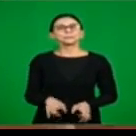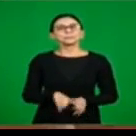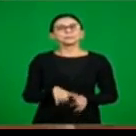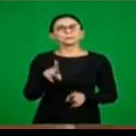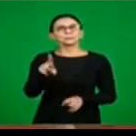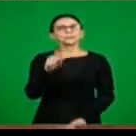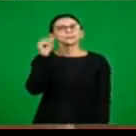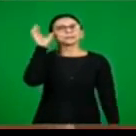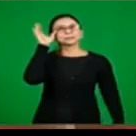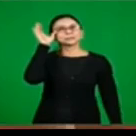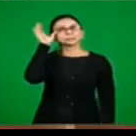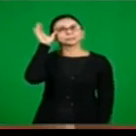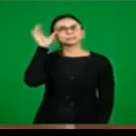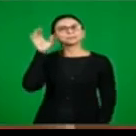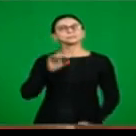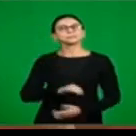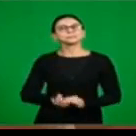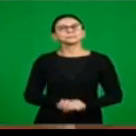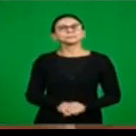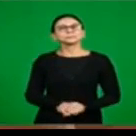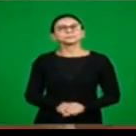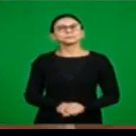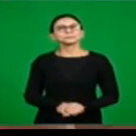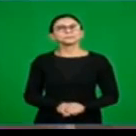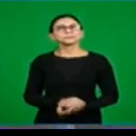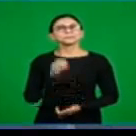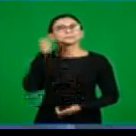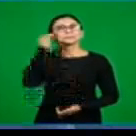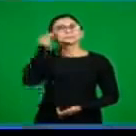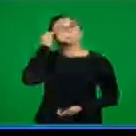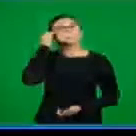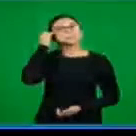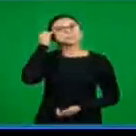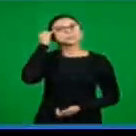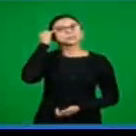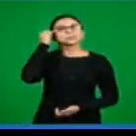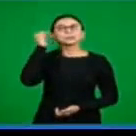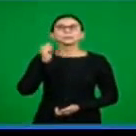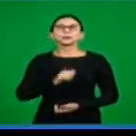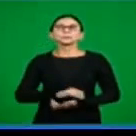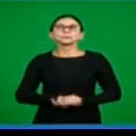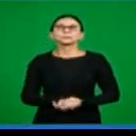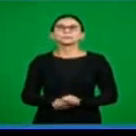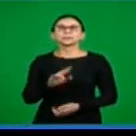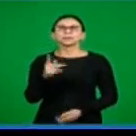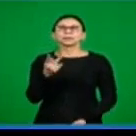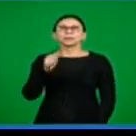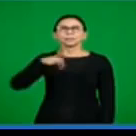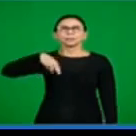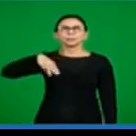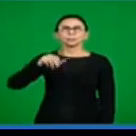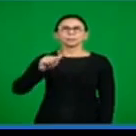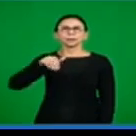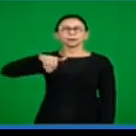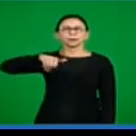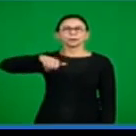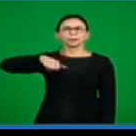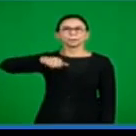brethren from Japan. We have here the seminar in Hamamatsu in Japan, Pastor